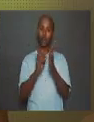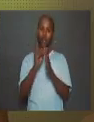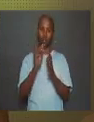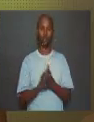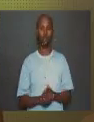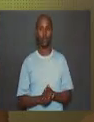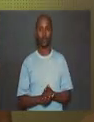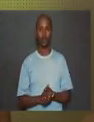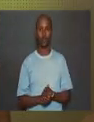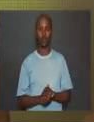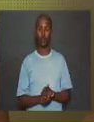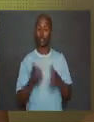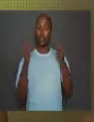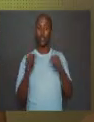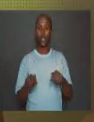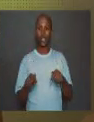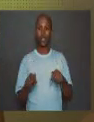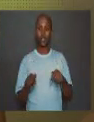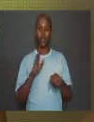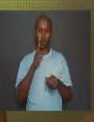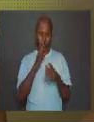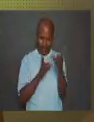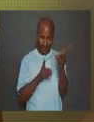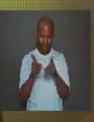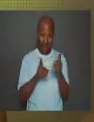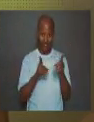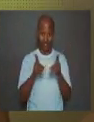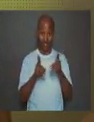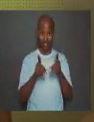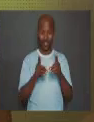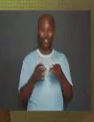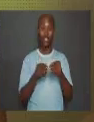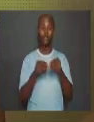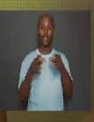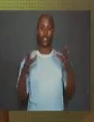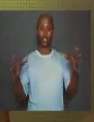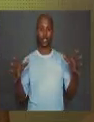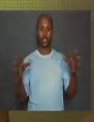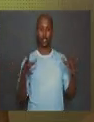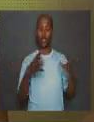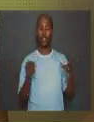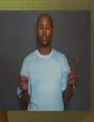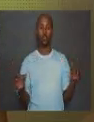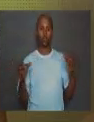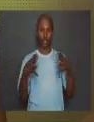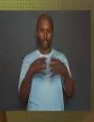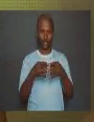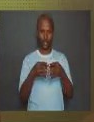progressions. Today, we will define divergence and